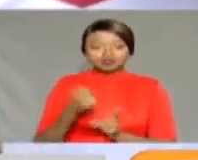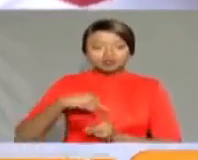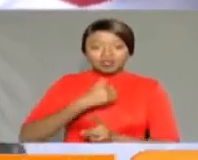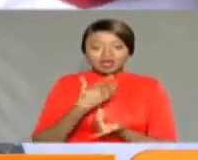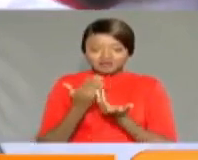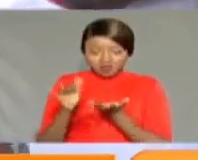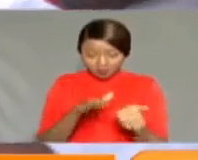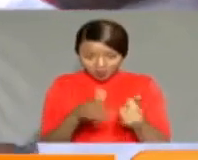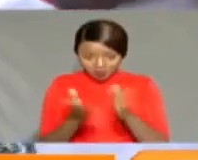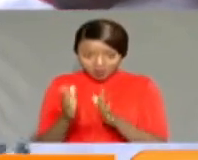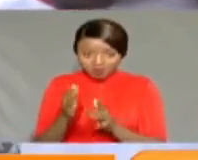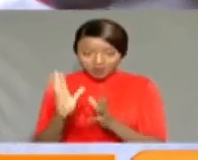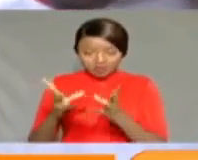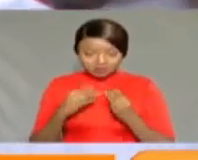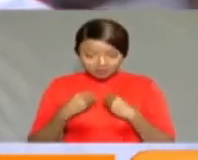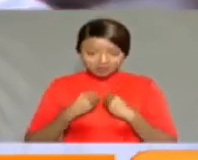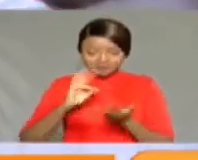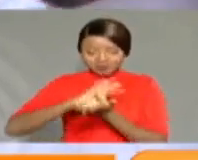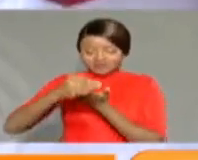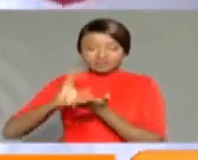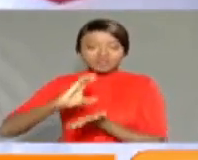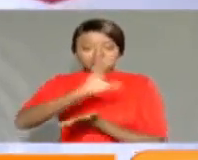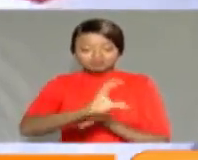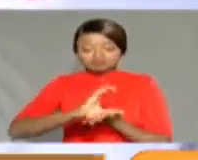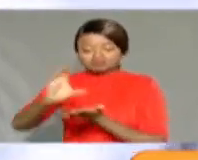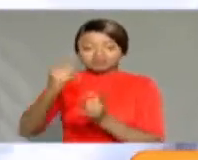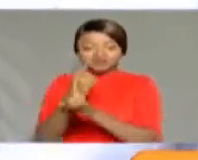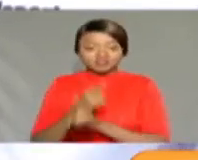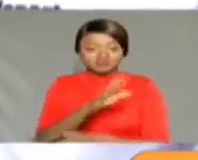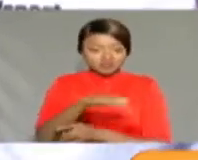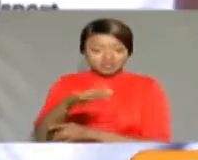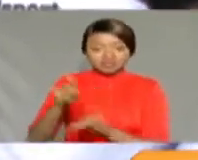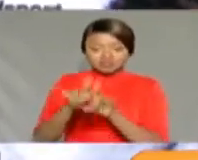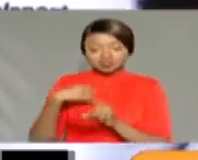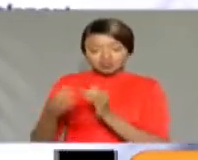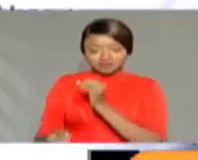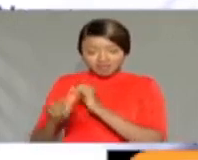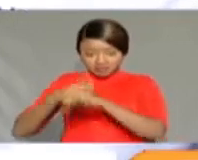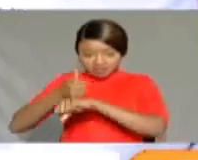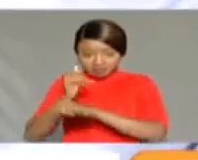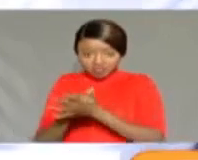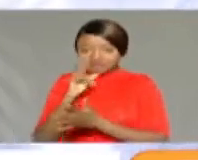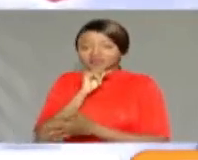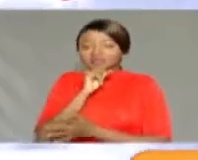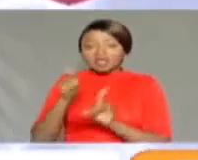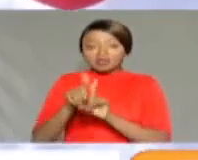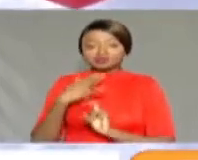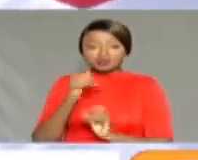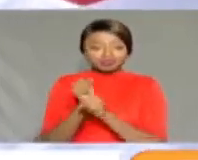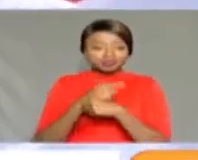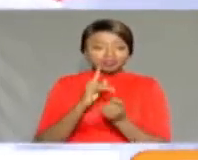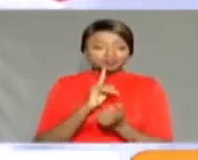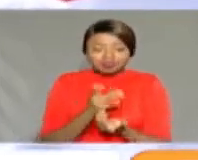allow those funds to flow to their desired destination, right? And that's what we are putting in place now, and making sure that they